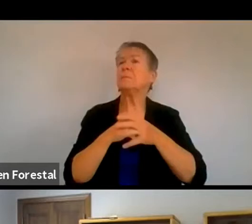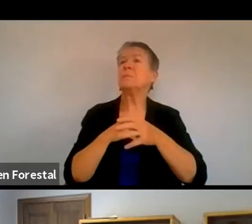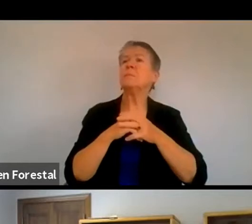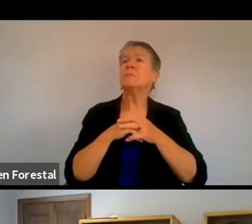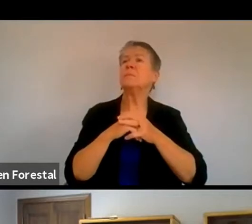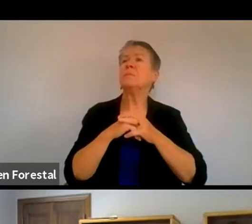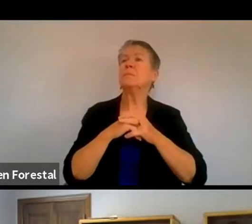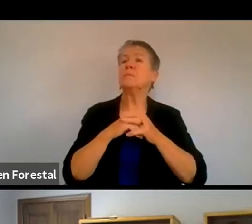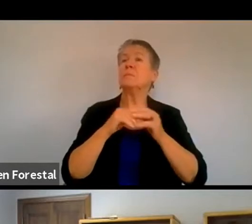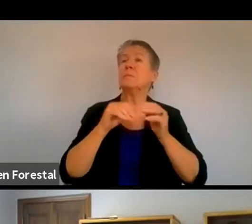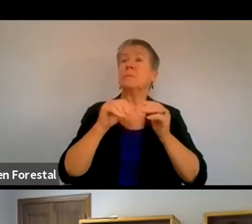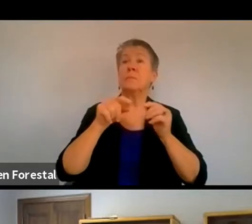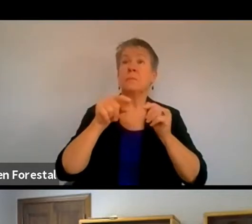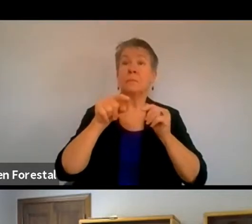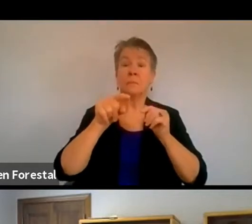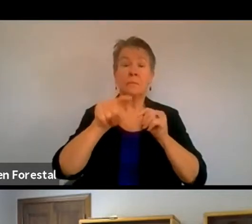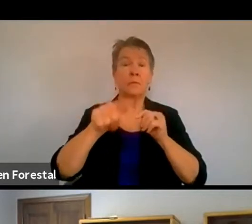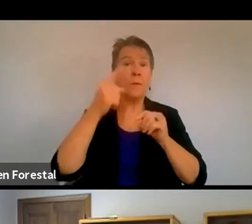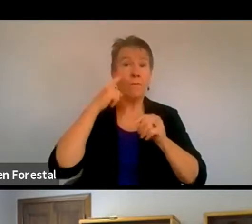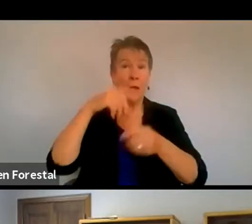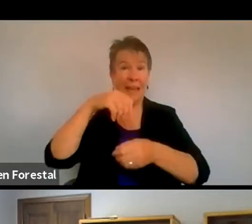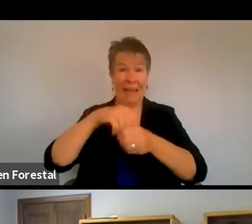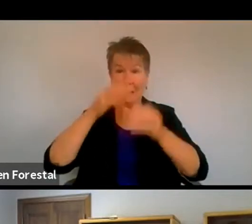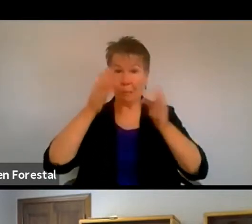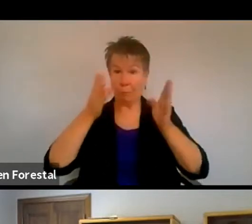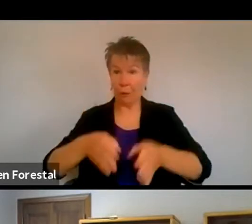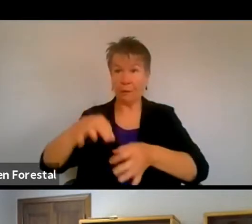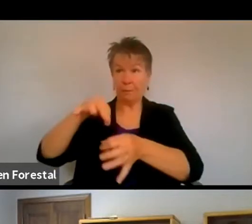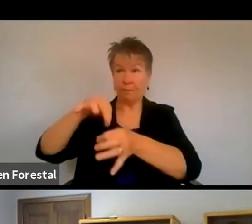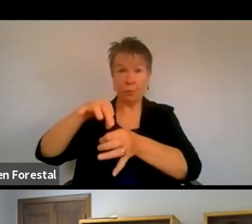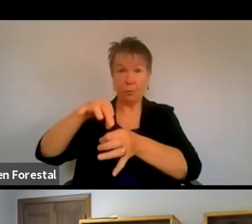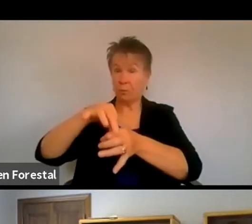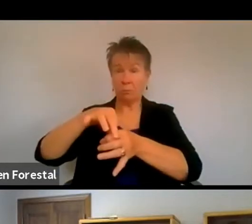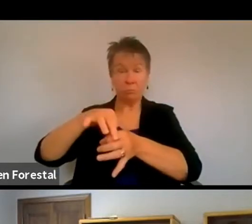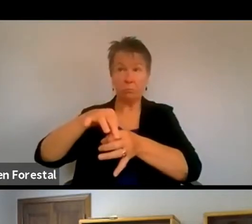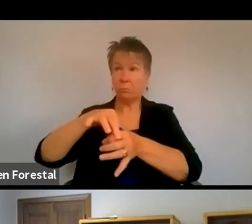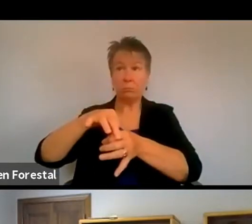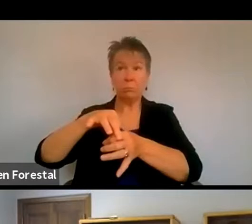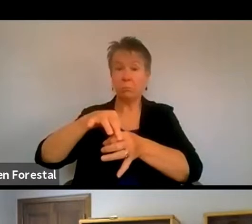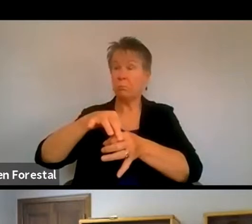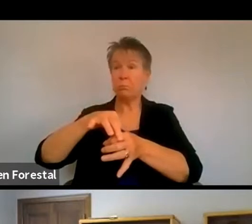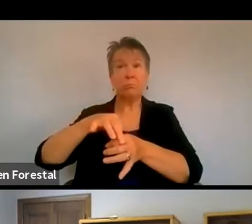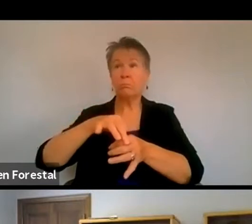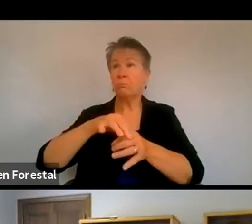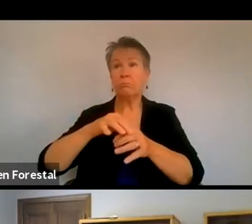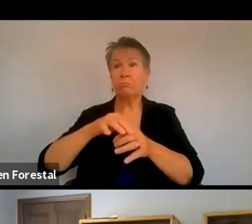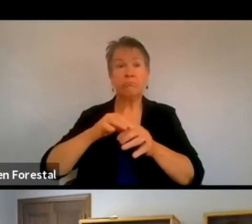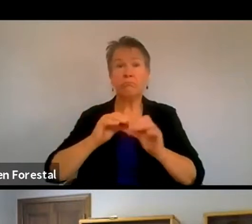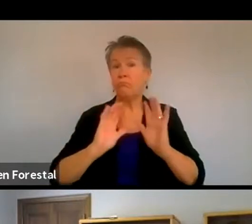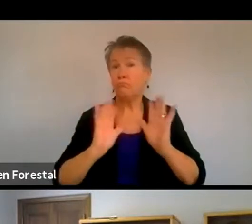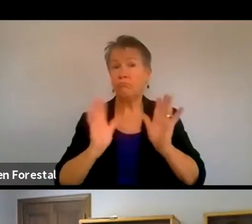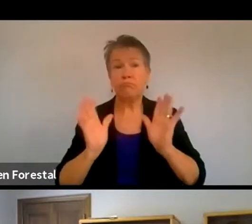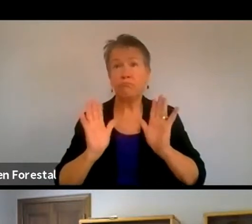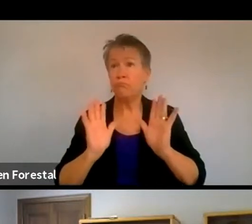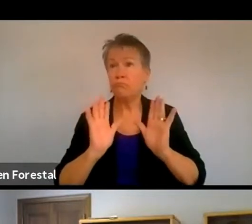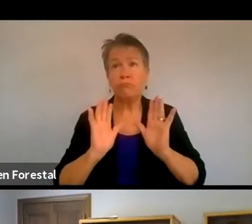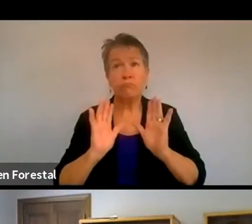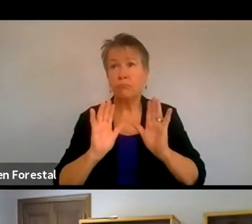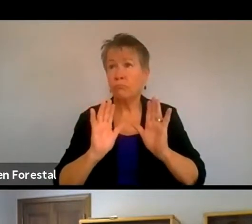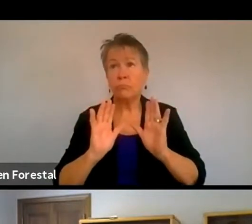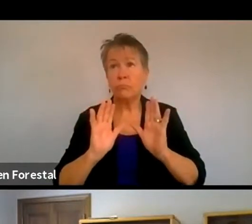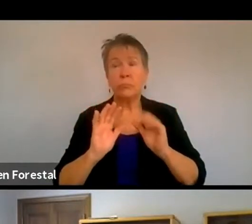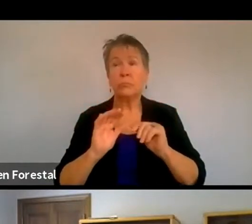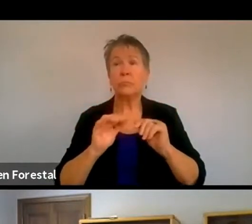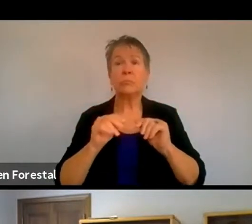out. Importantly, and I know you know this, but for the folks who may be watching who don't